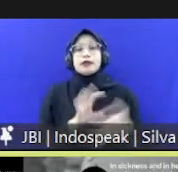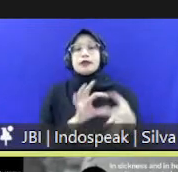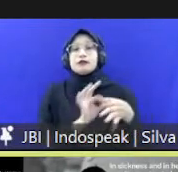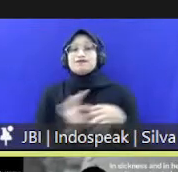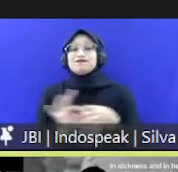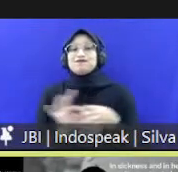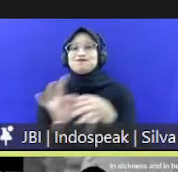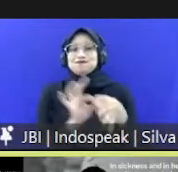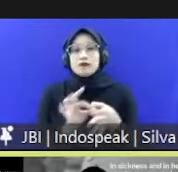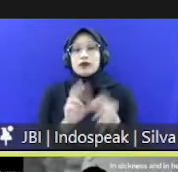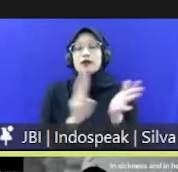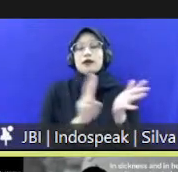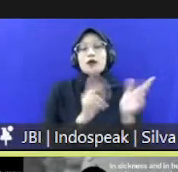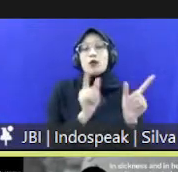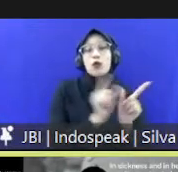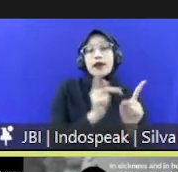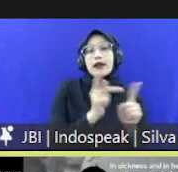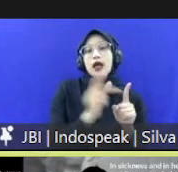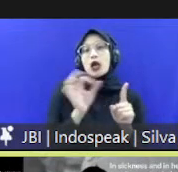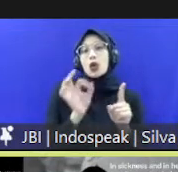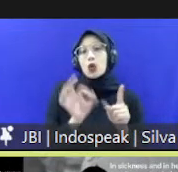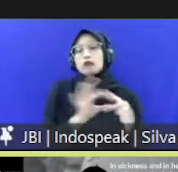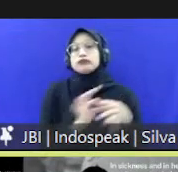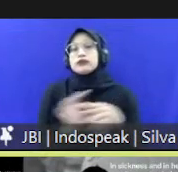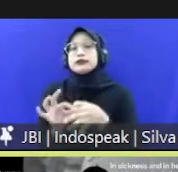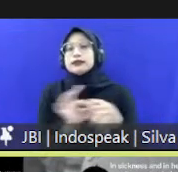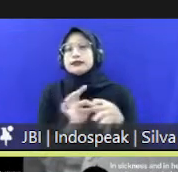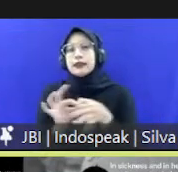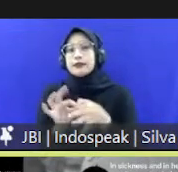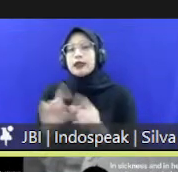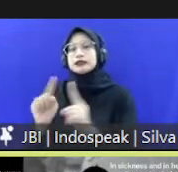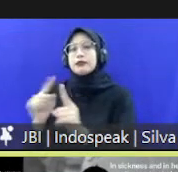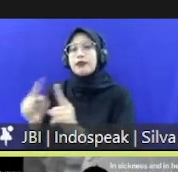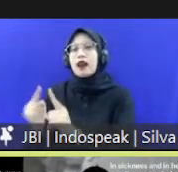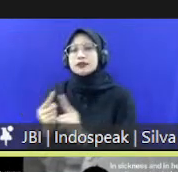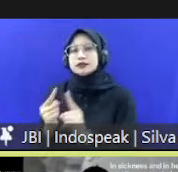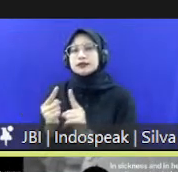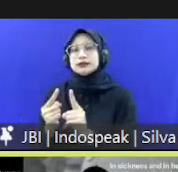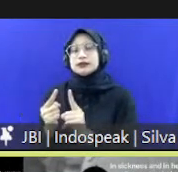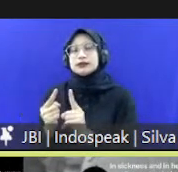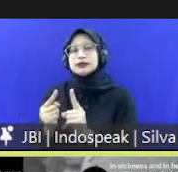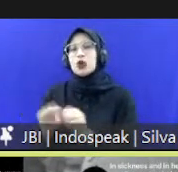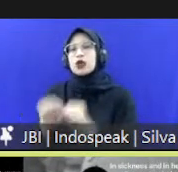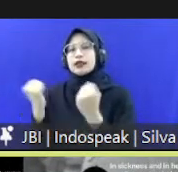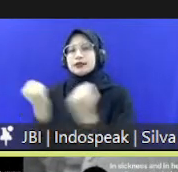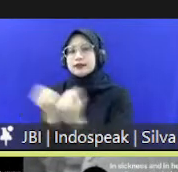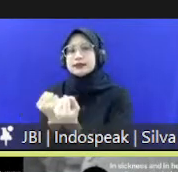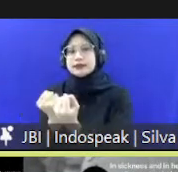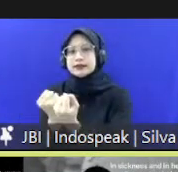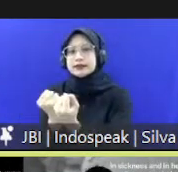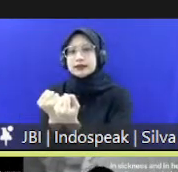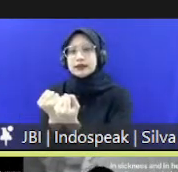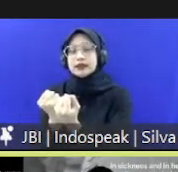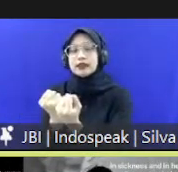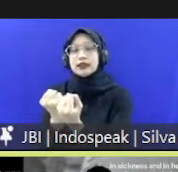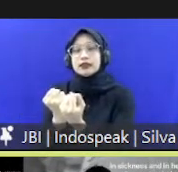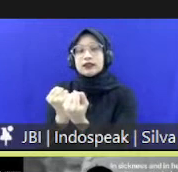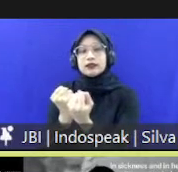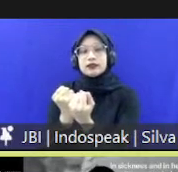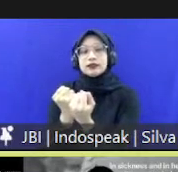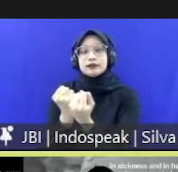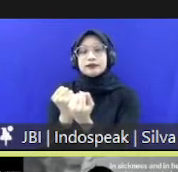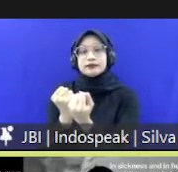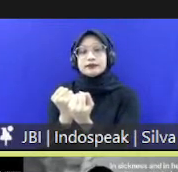and other 11 development agencies and UN organizations, which